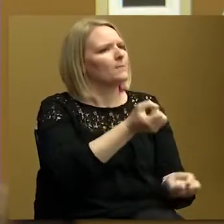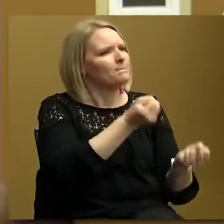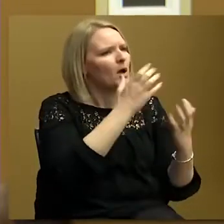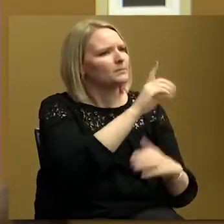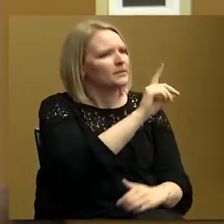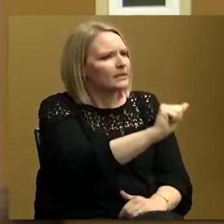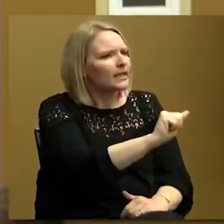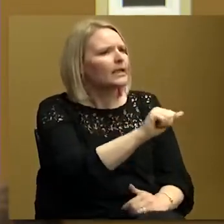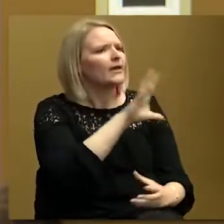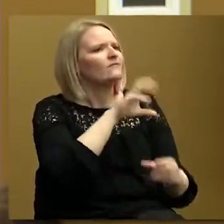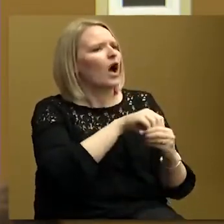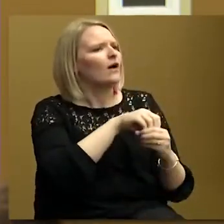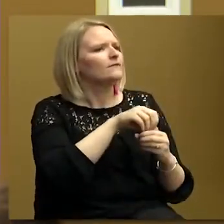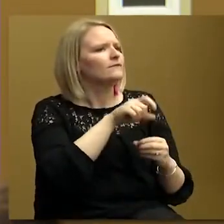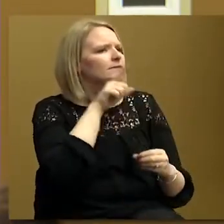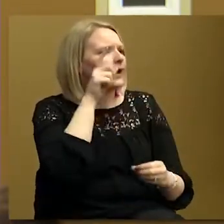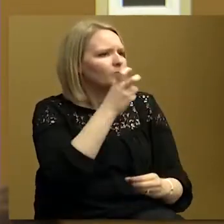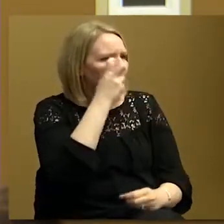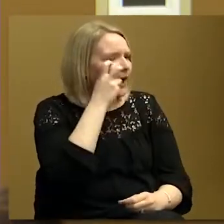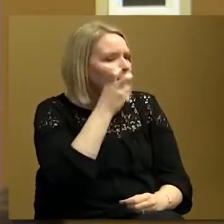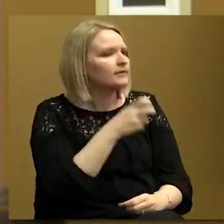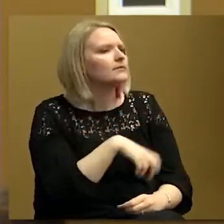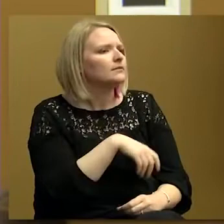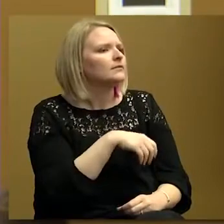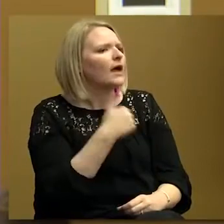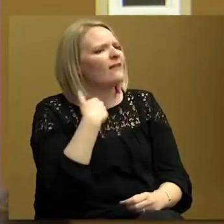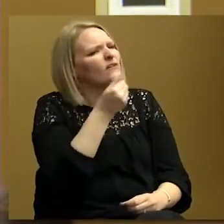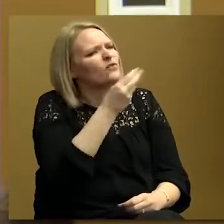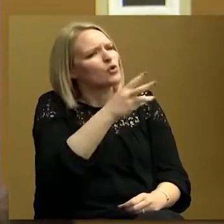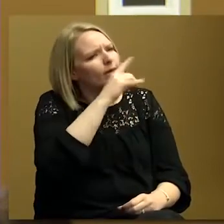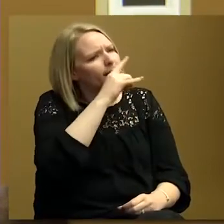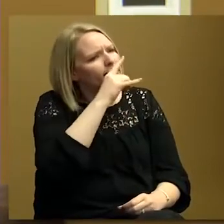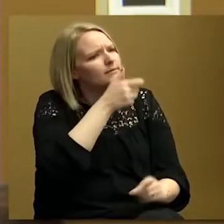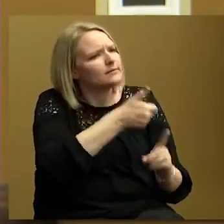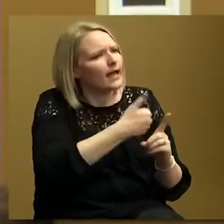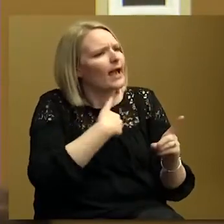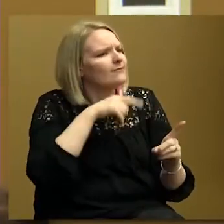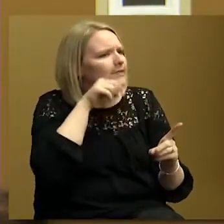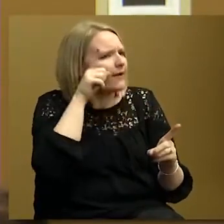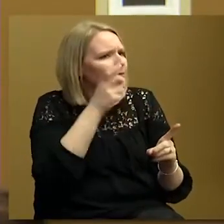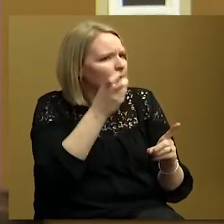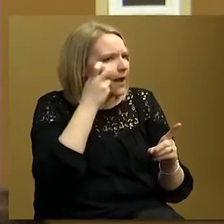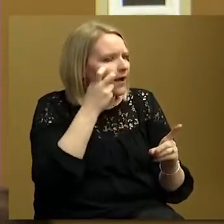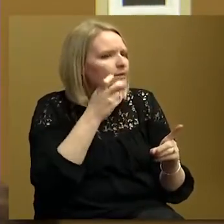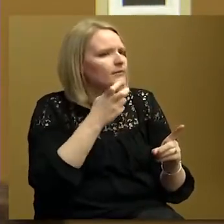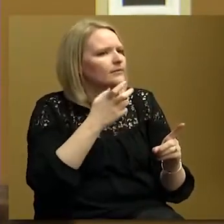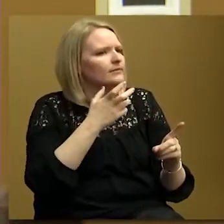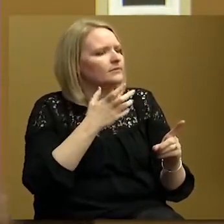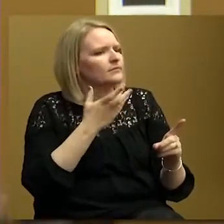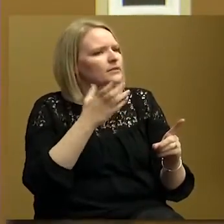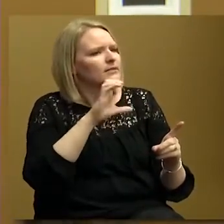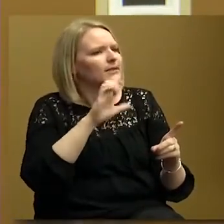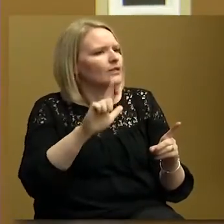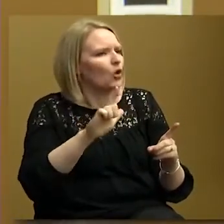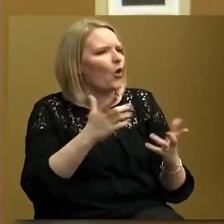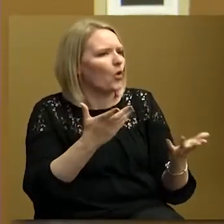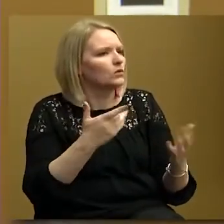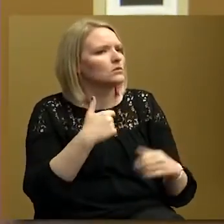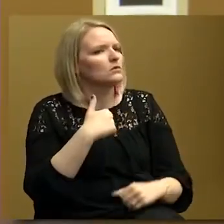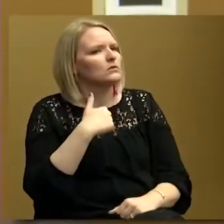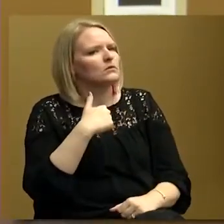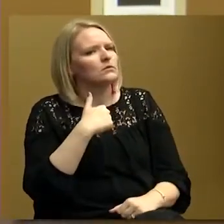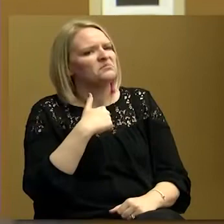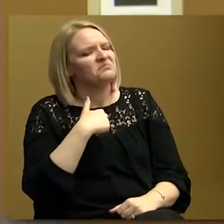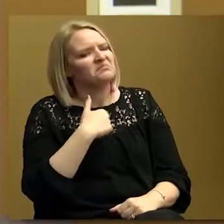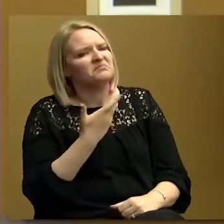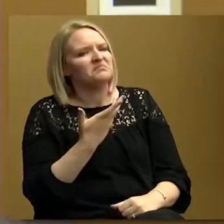into deaf blindness and had a few kids with deaf blindness on my caseload. So I naturally